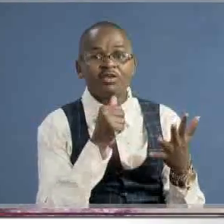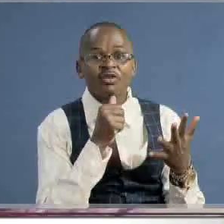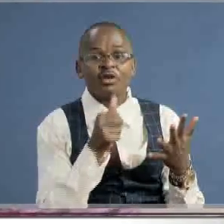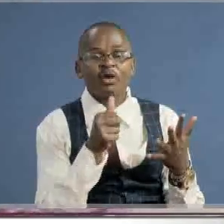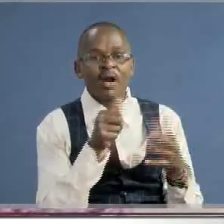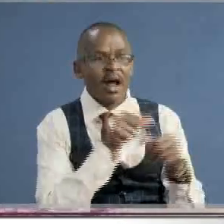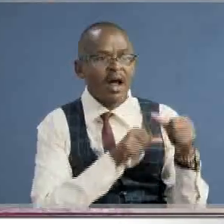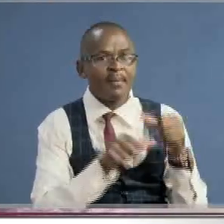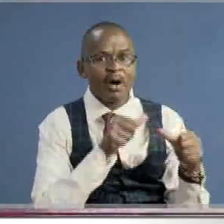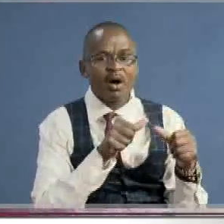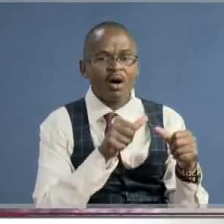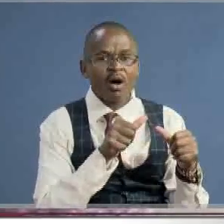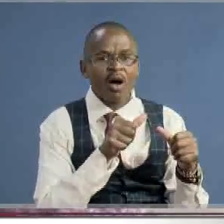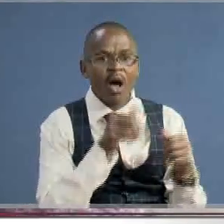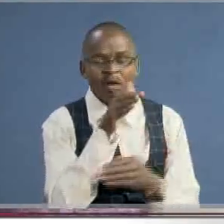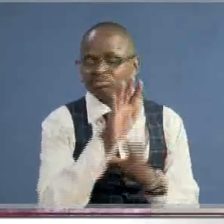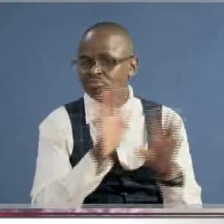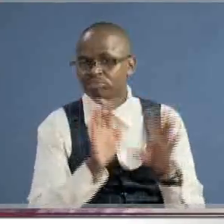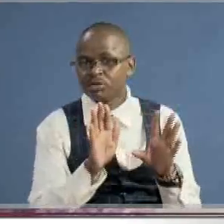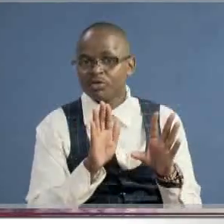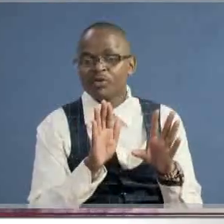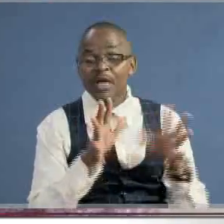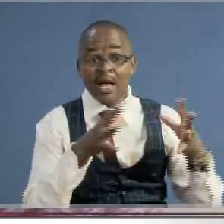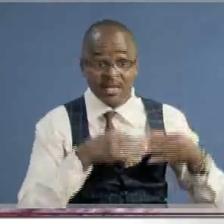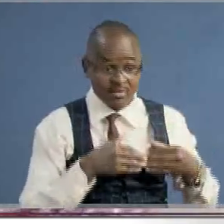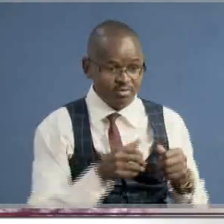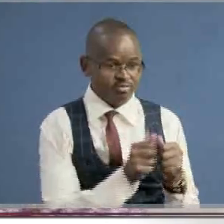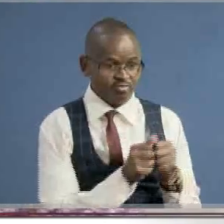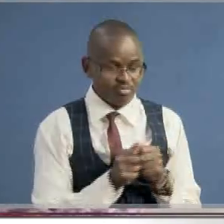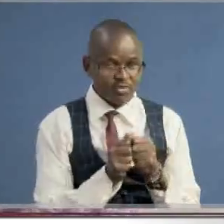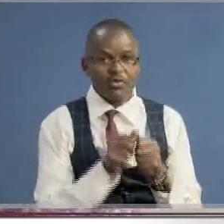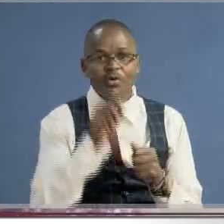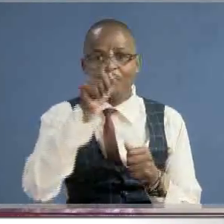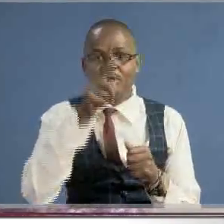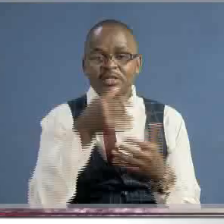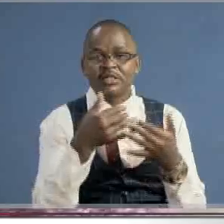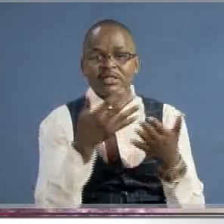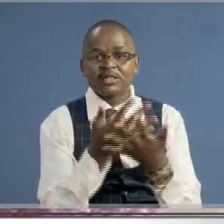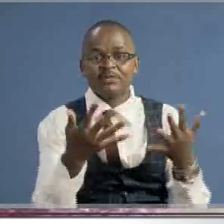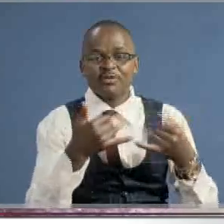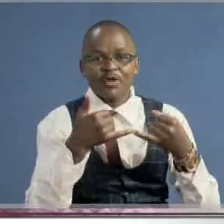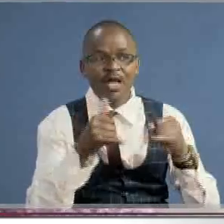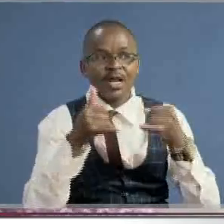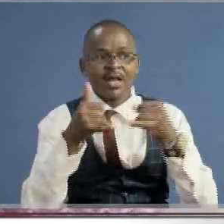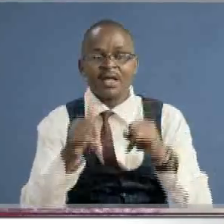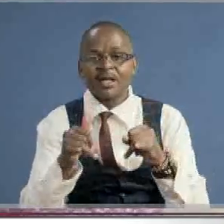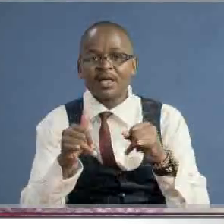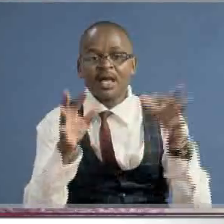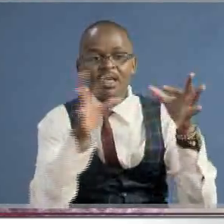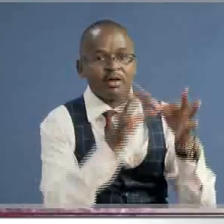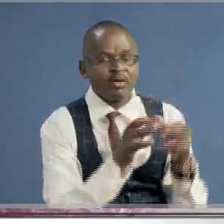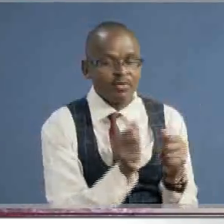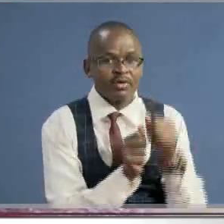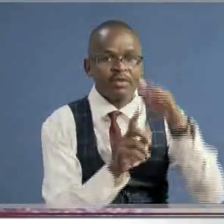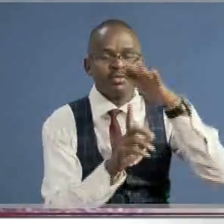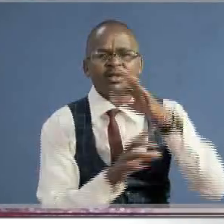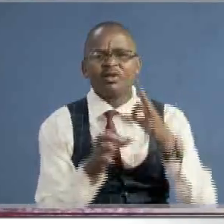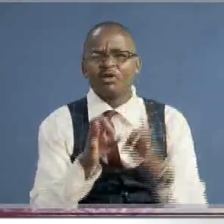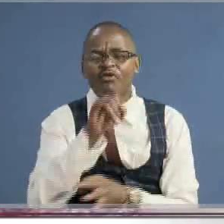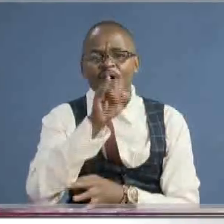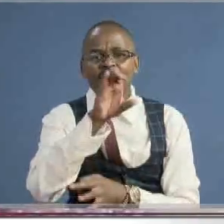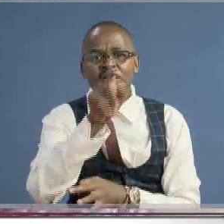a declaration of making the Cabal Jana and you told me that it's something we are going to implement jointly with the Ministry of